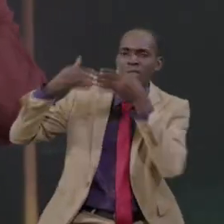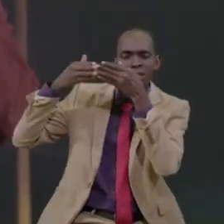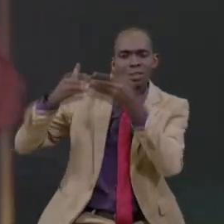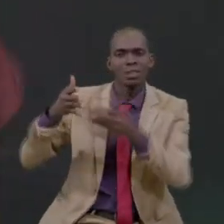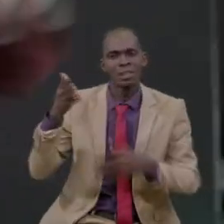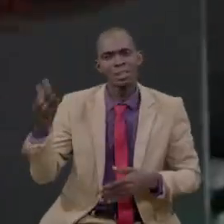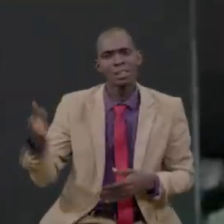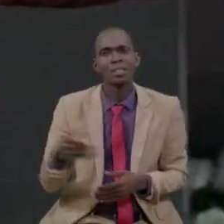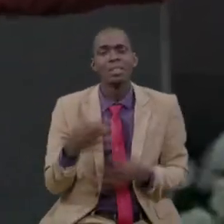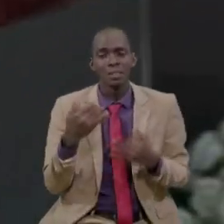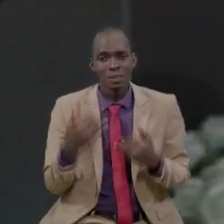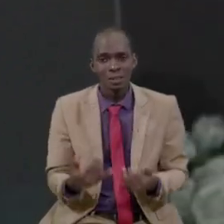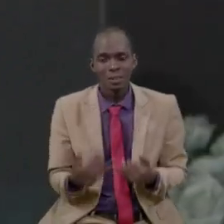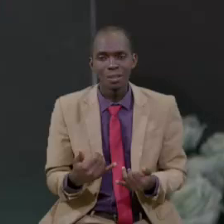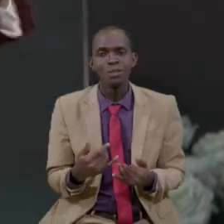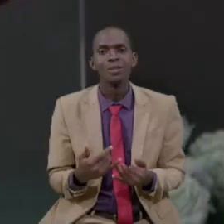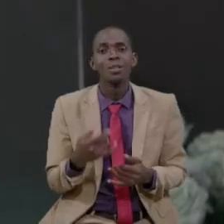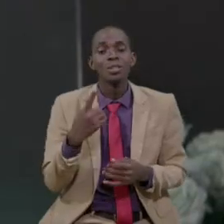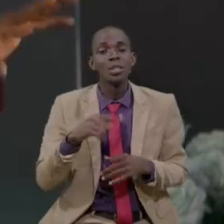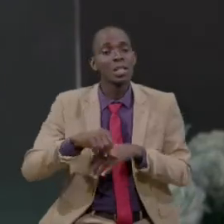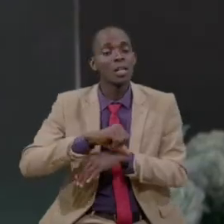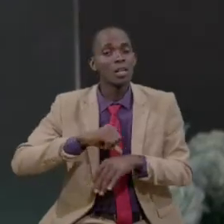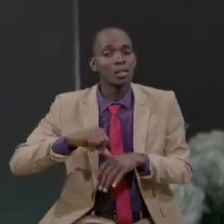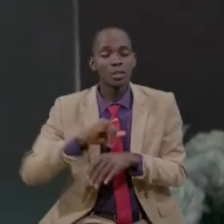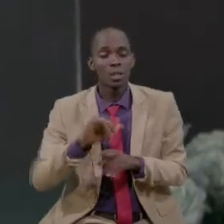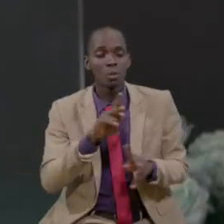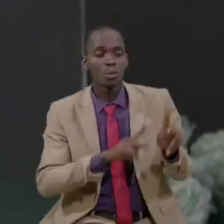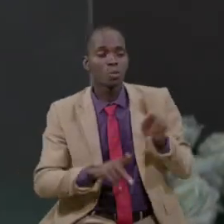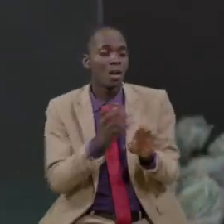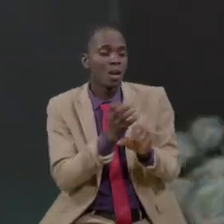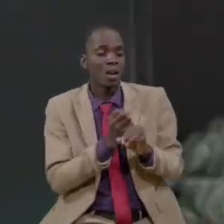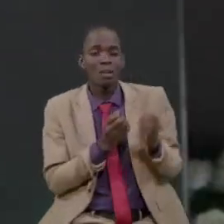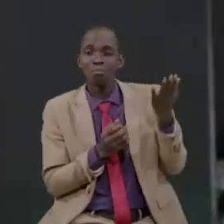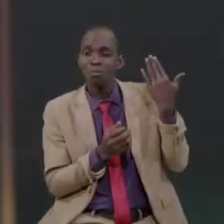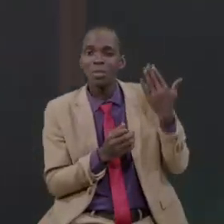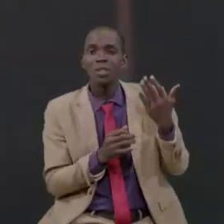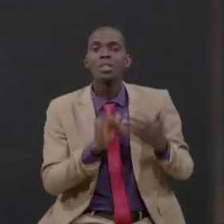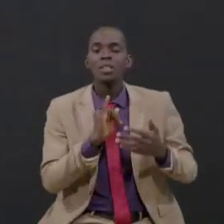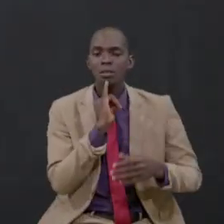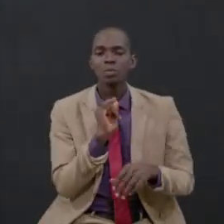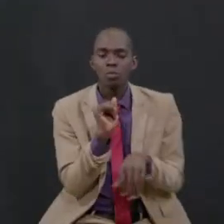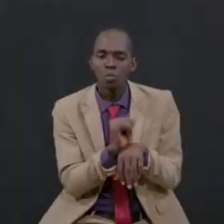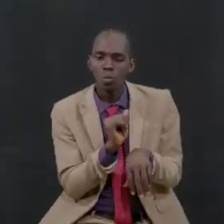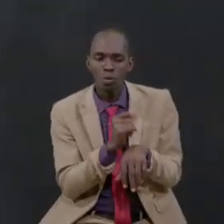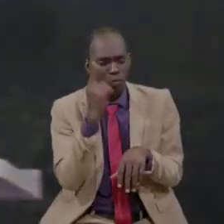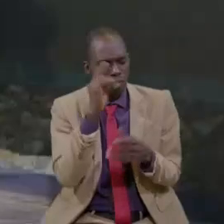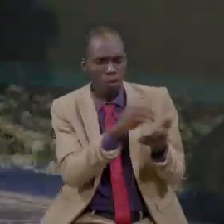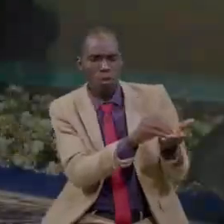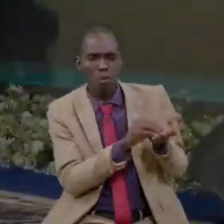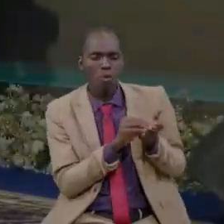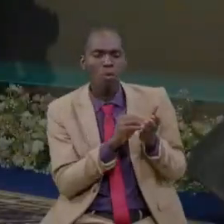the way. The anointing he had was for his calling. Look at Joshua. Joshua